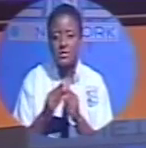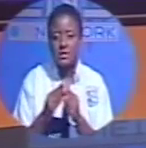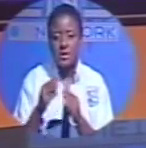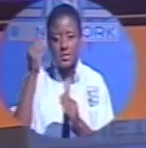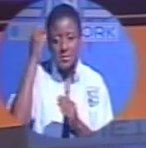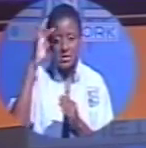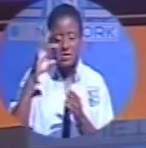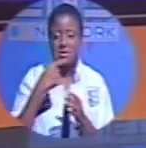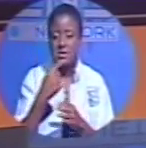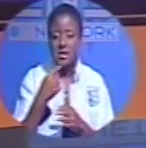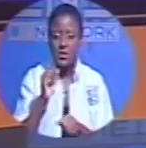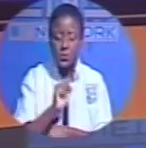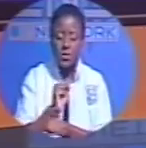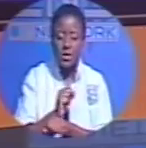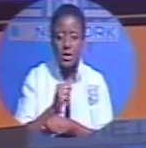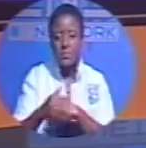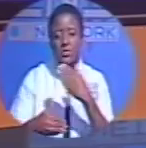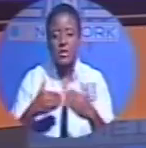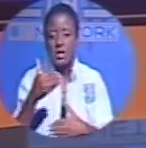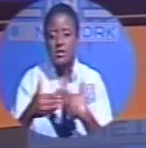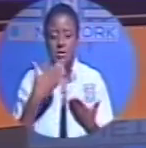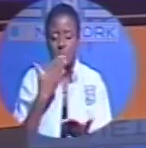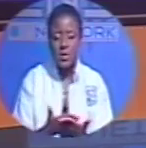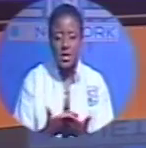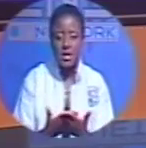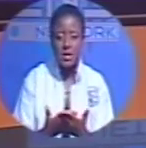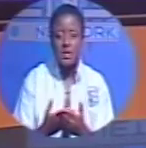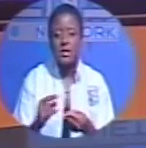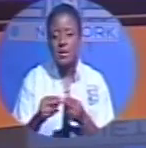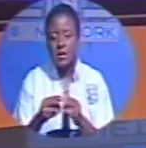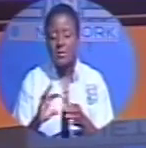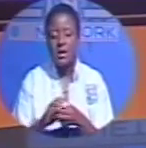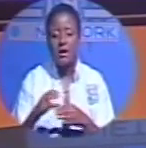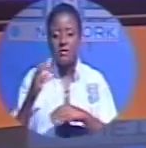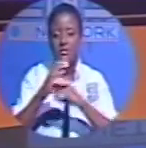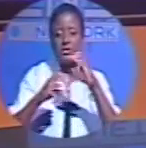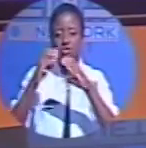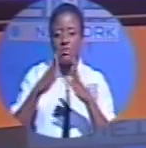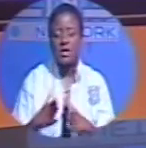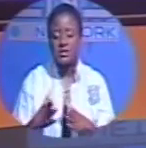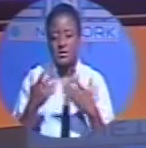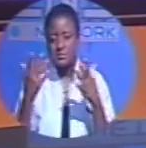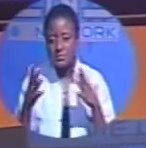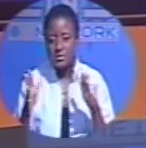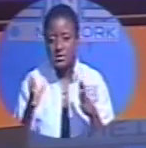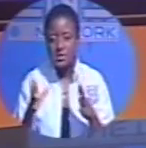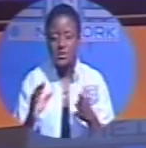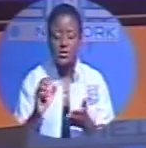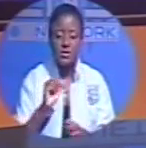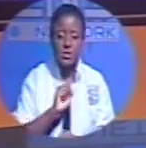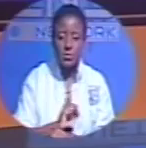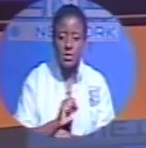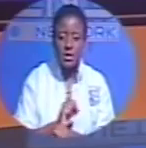well and a number of contractors have already completed their scope of work in time for the new academic school term.